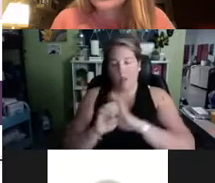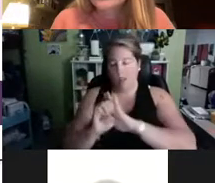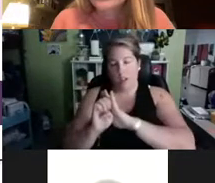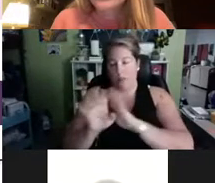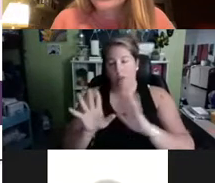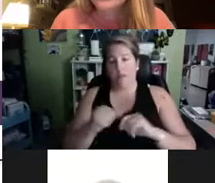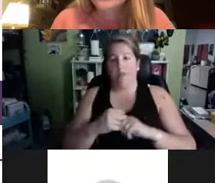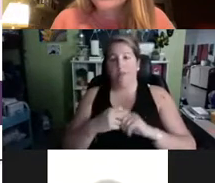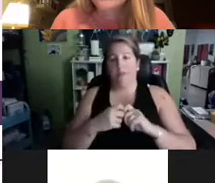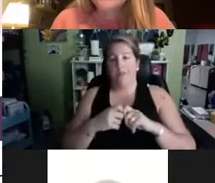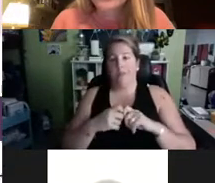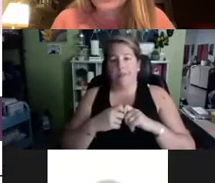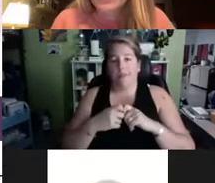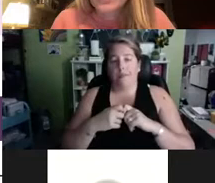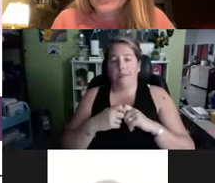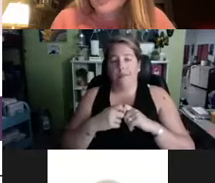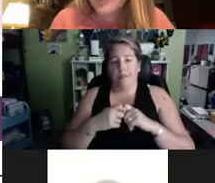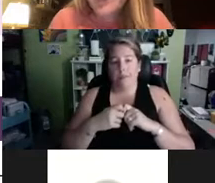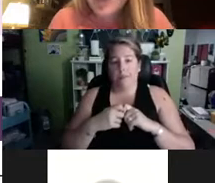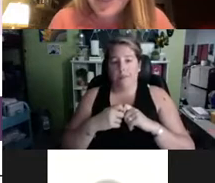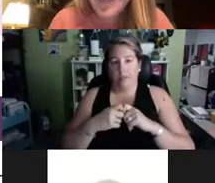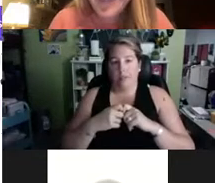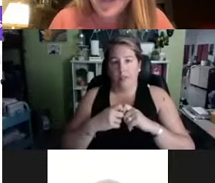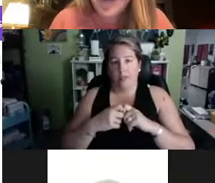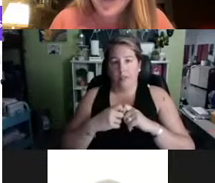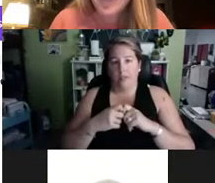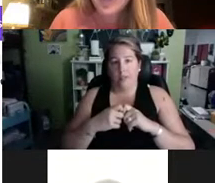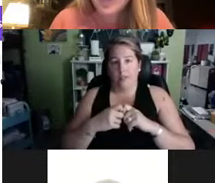What are you doing here? I can't see my thing.